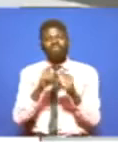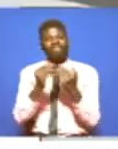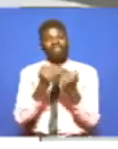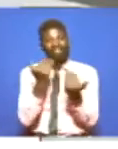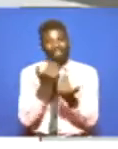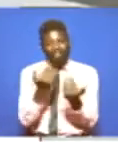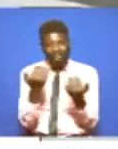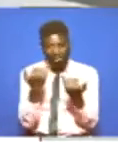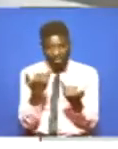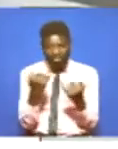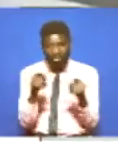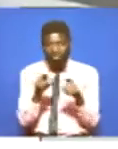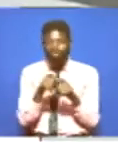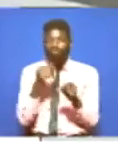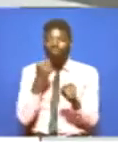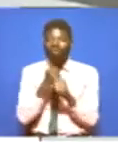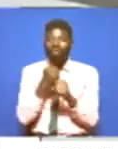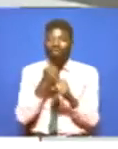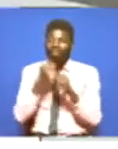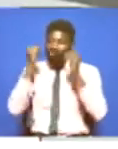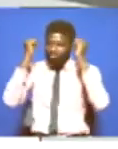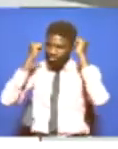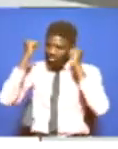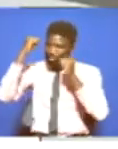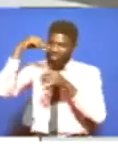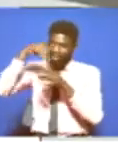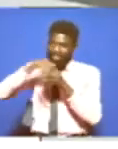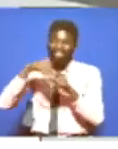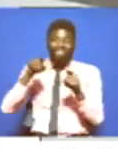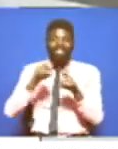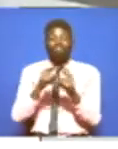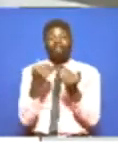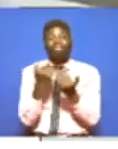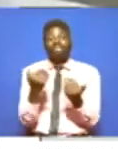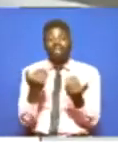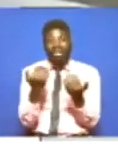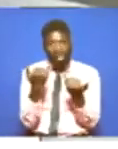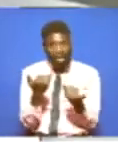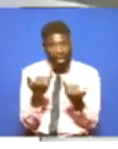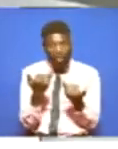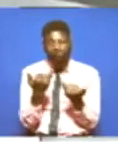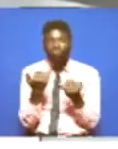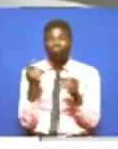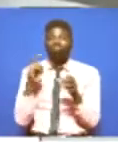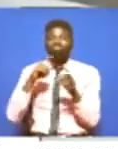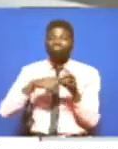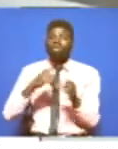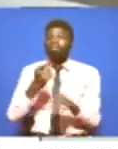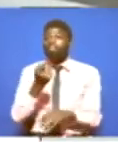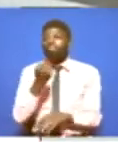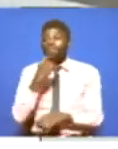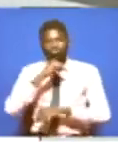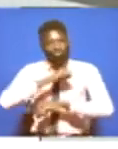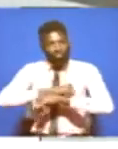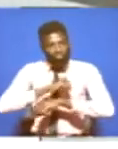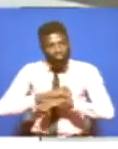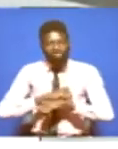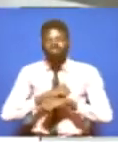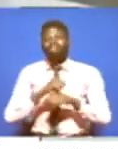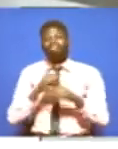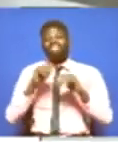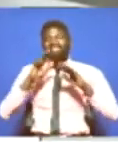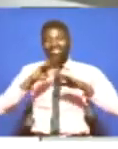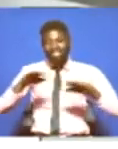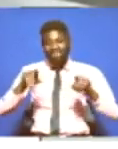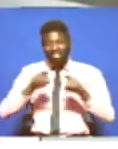serving even in the military, children that are now in medical schools, children that are, and I am